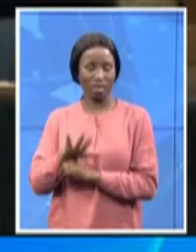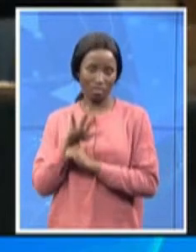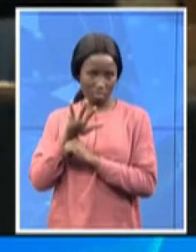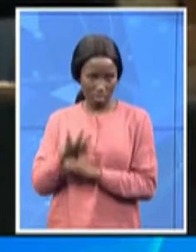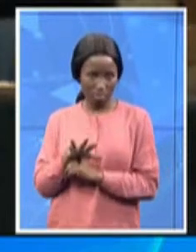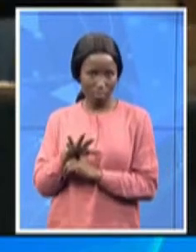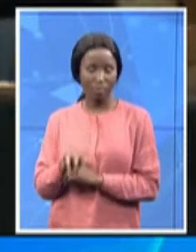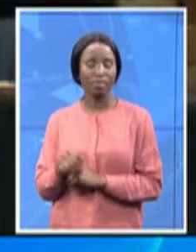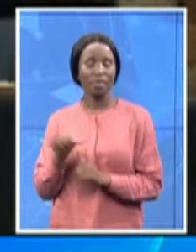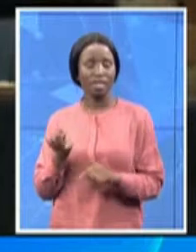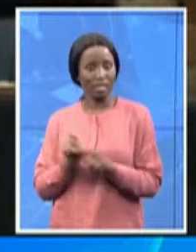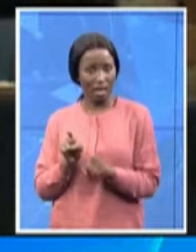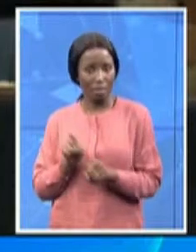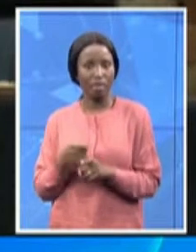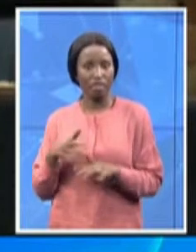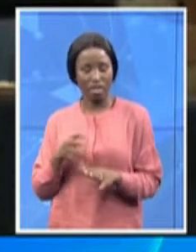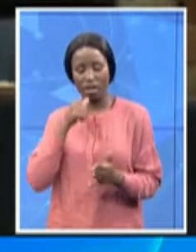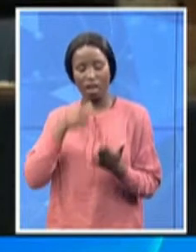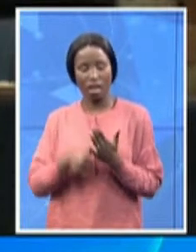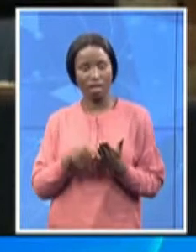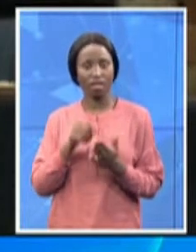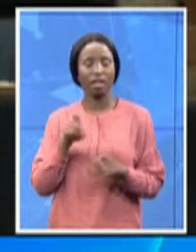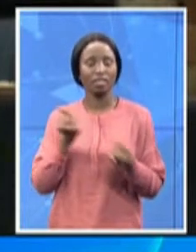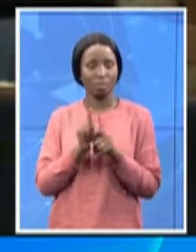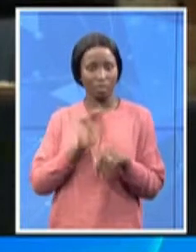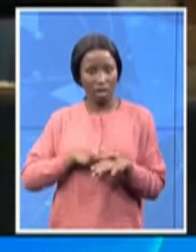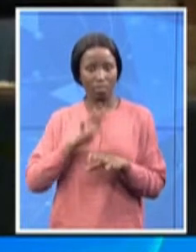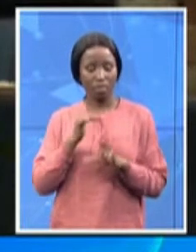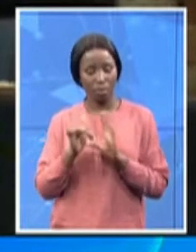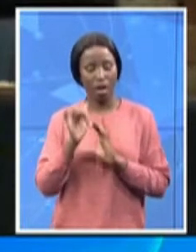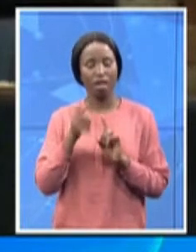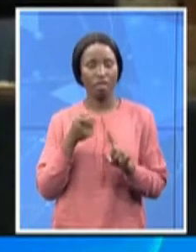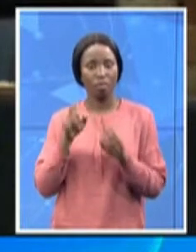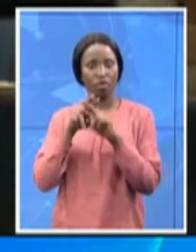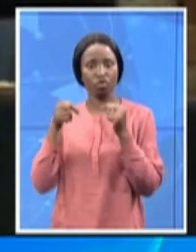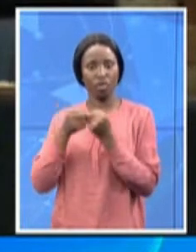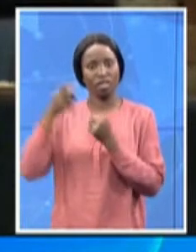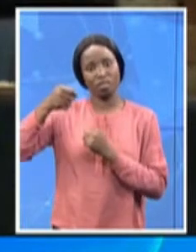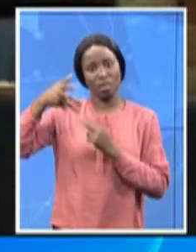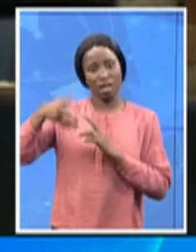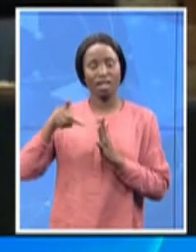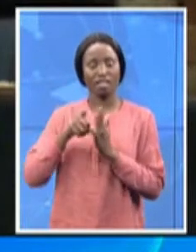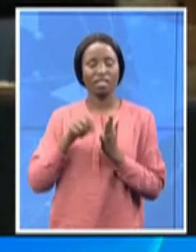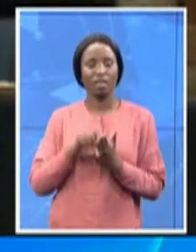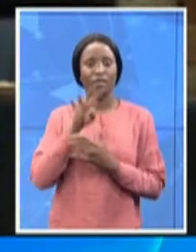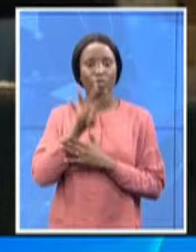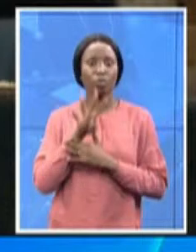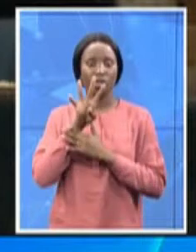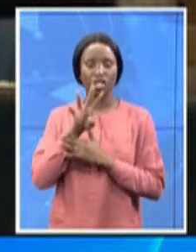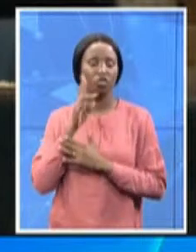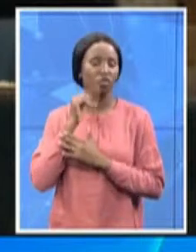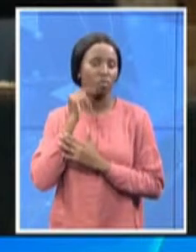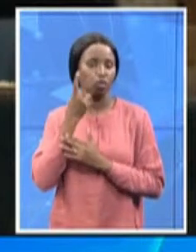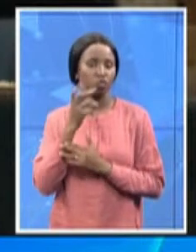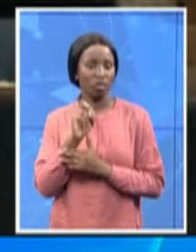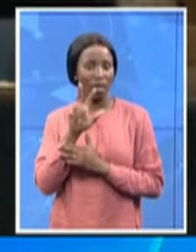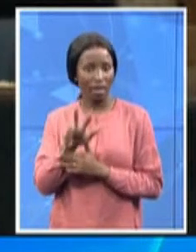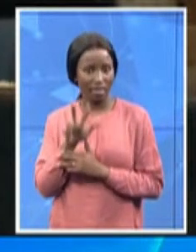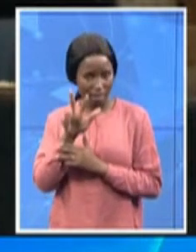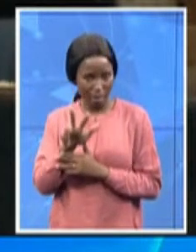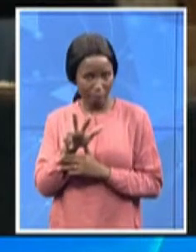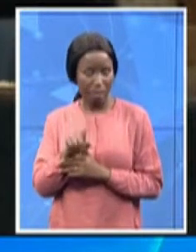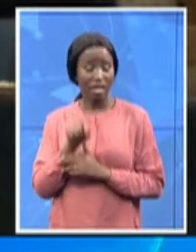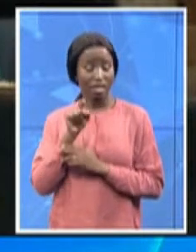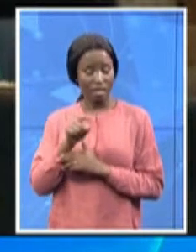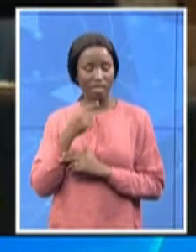Speaker of the National Assembly on 14 November 2018, where he sought to correct the incorrect information he